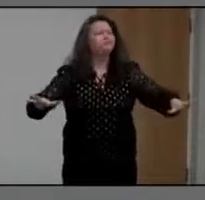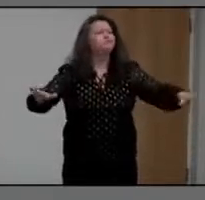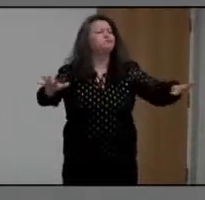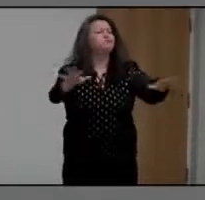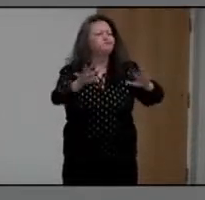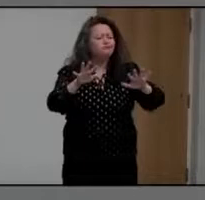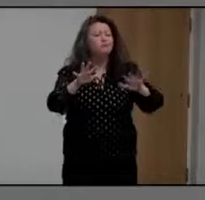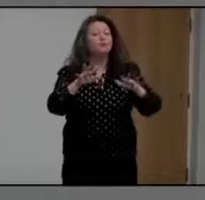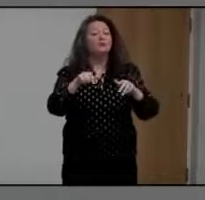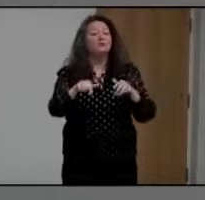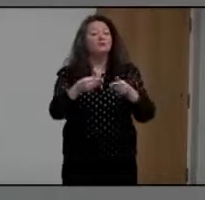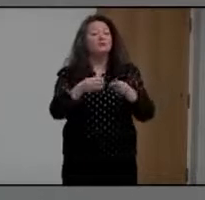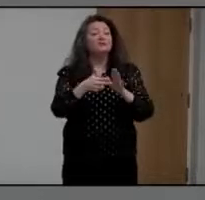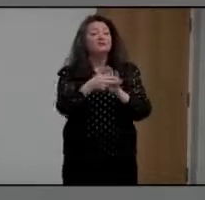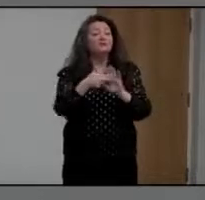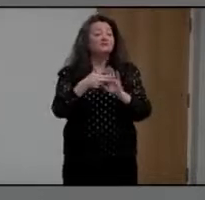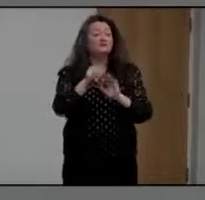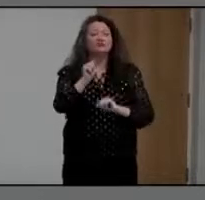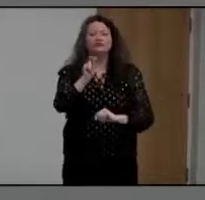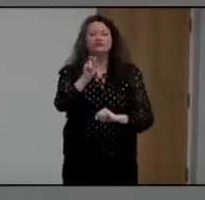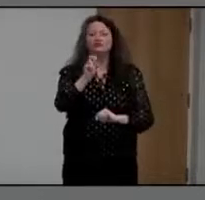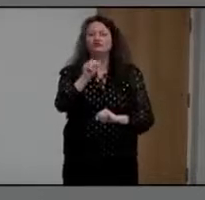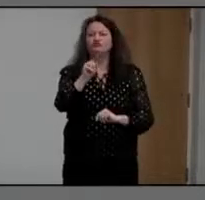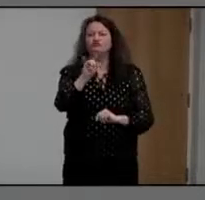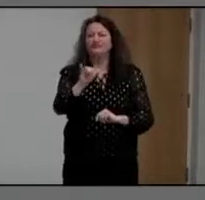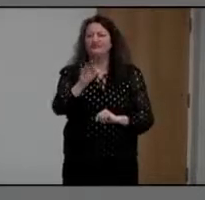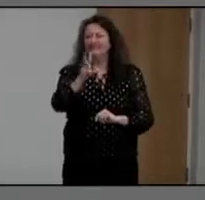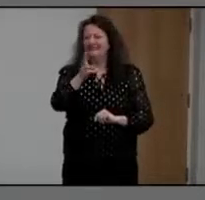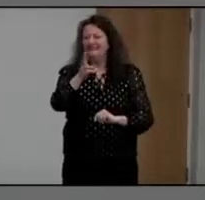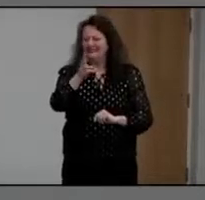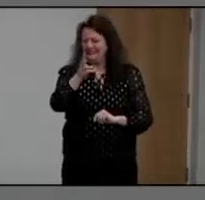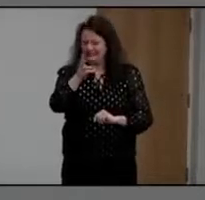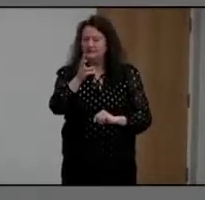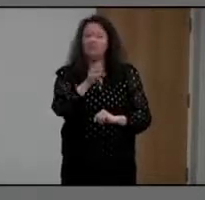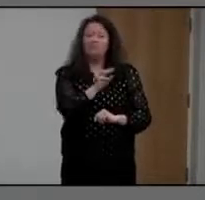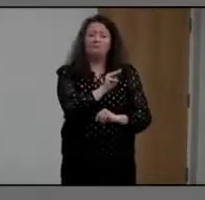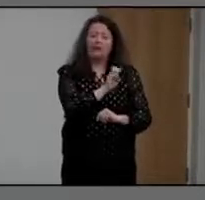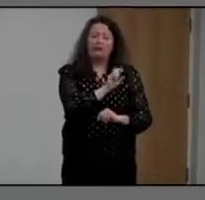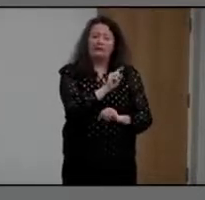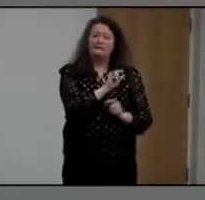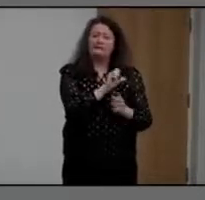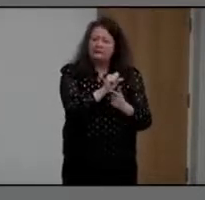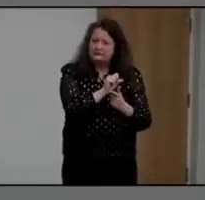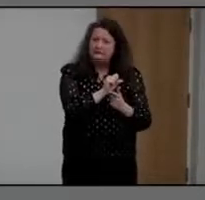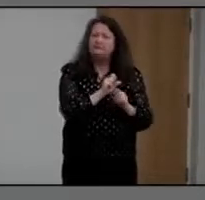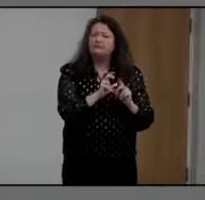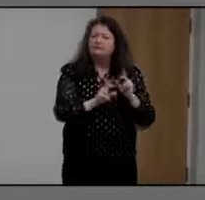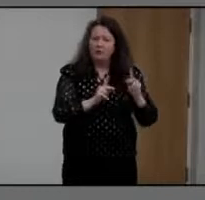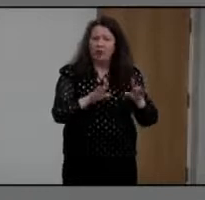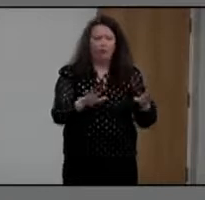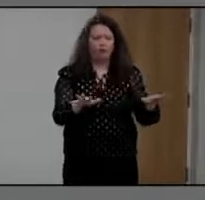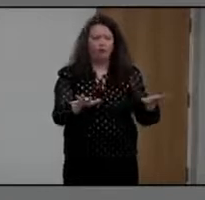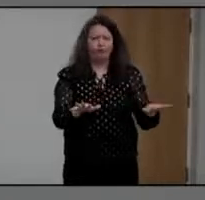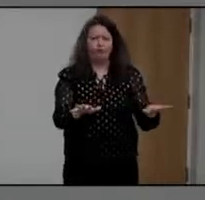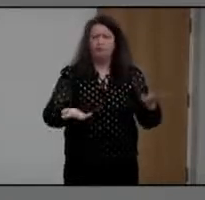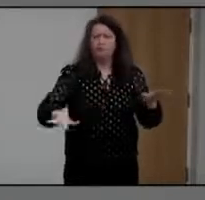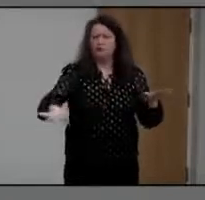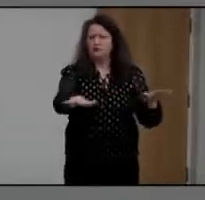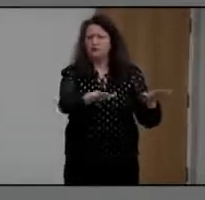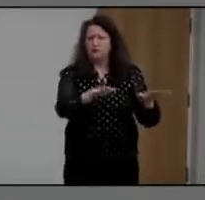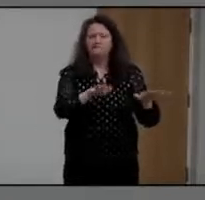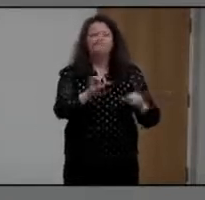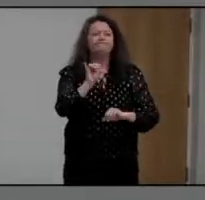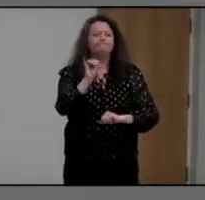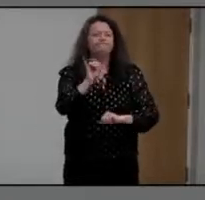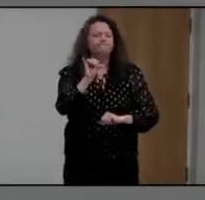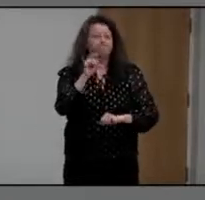is located on Treaty 6 territory and the homelands of the Métis. In stating this, we must recognize our